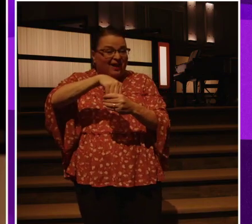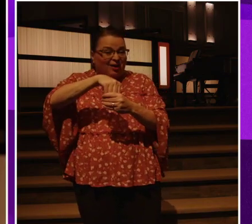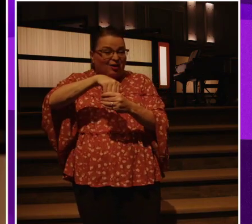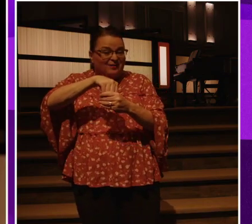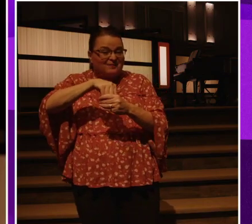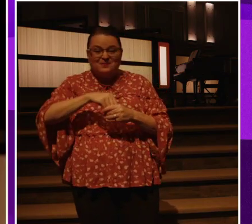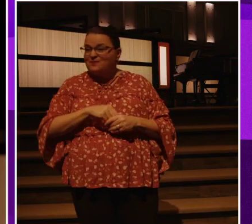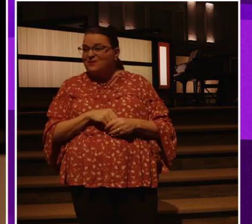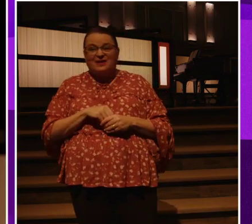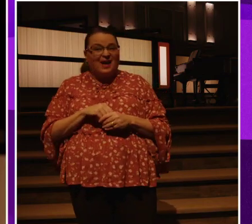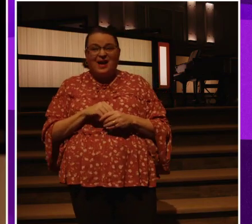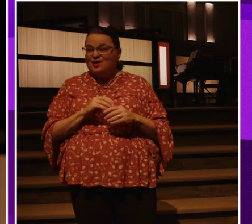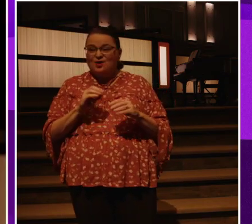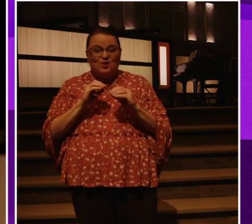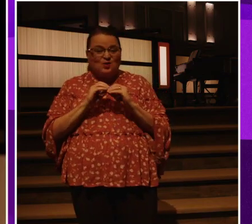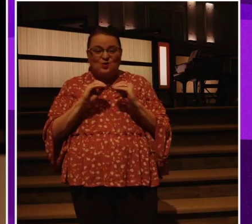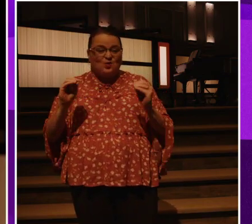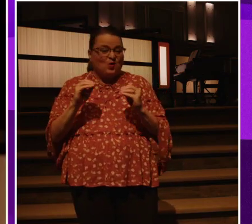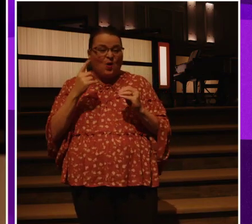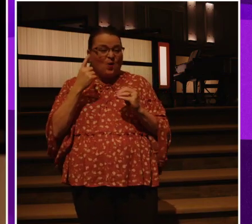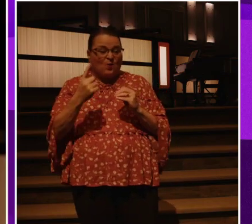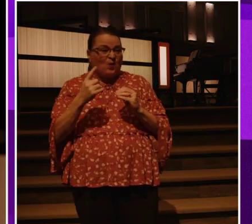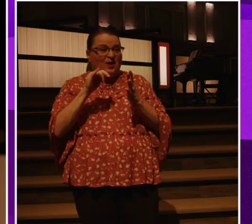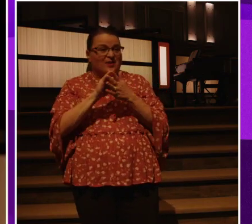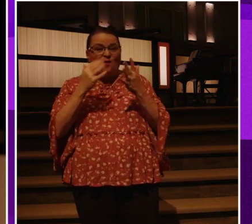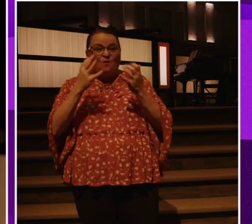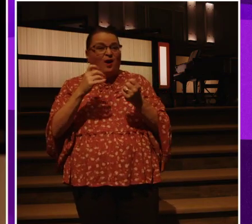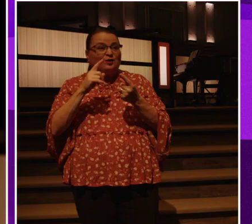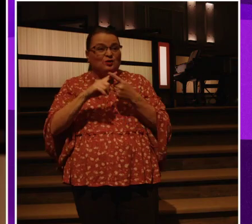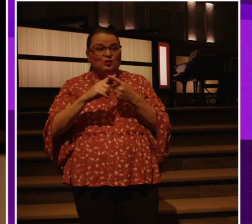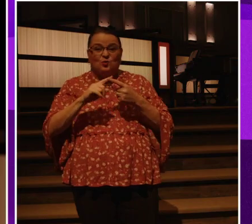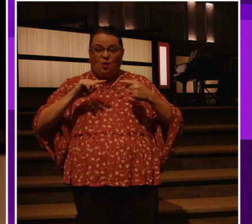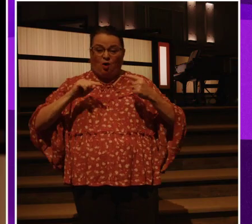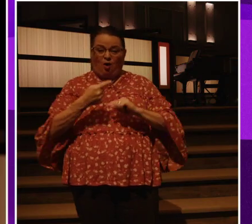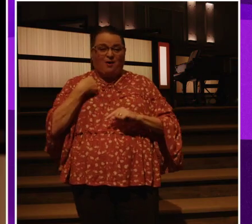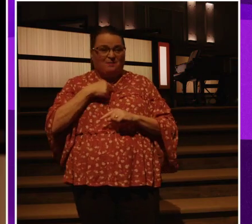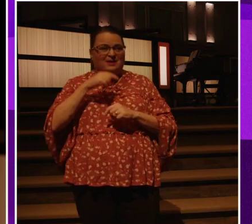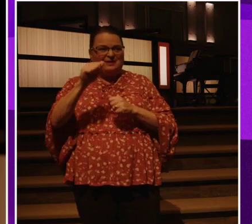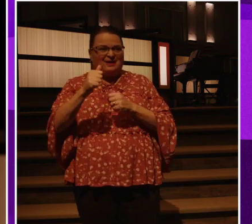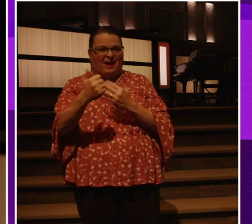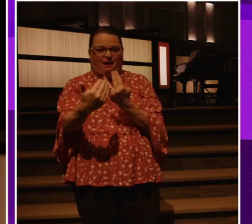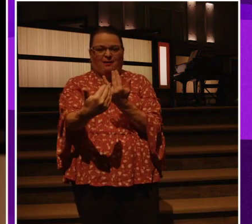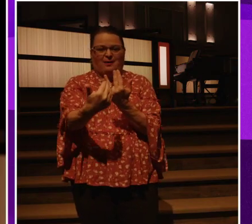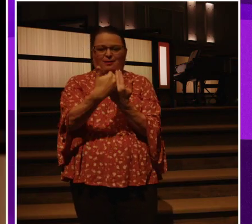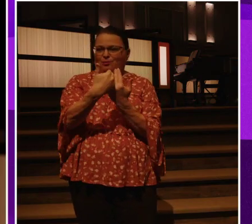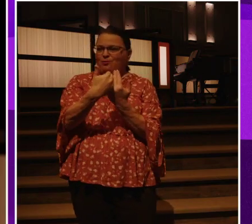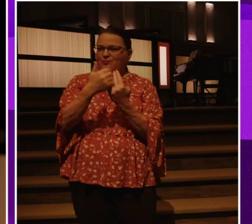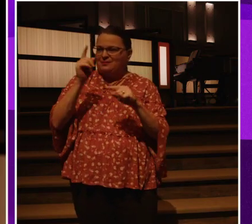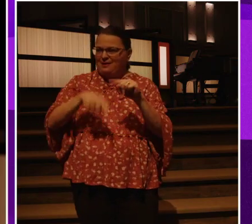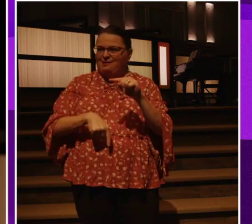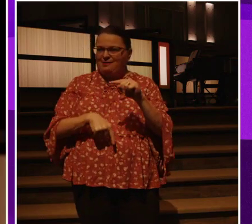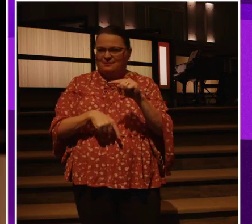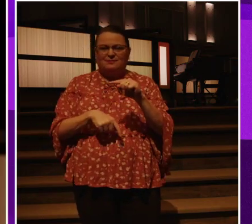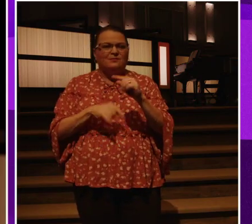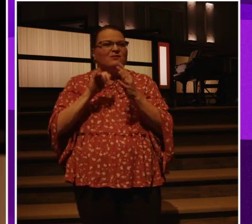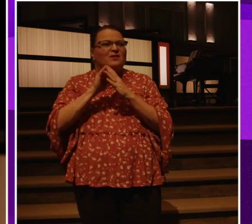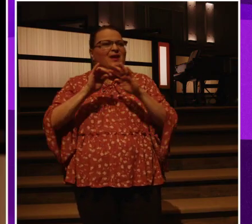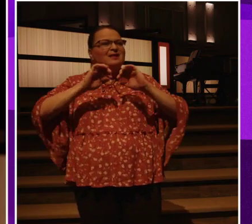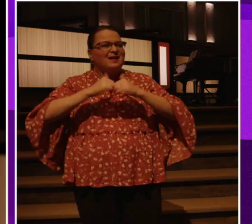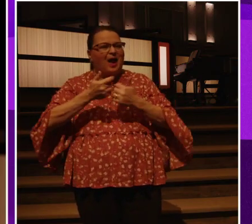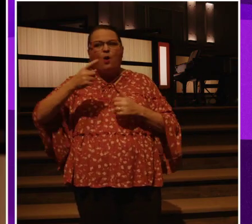and nobody that wants to harm you can get in there. And that's how you can